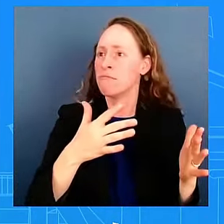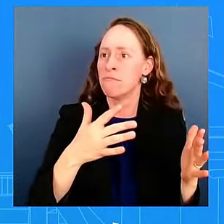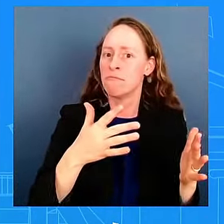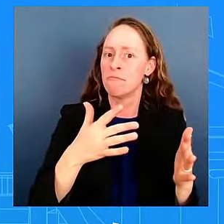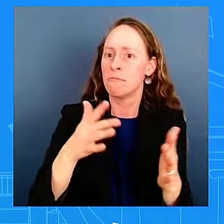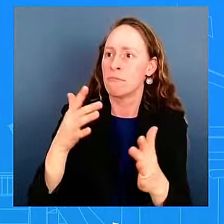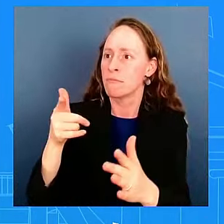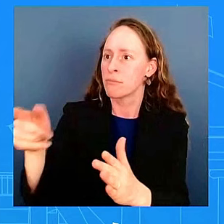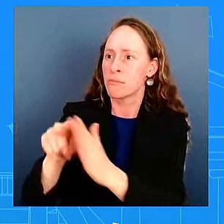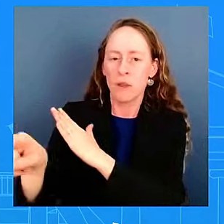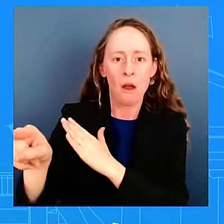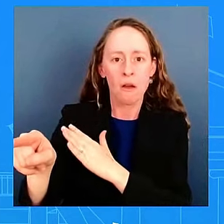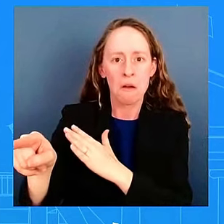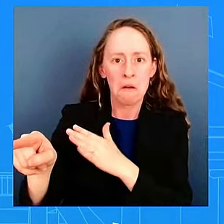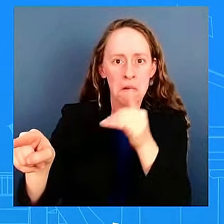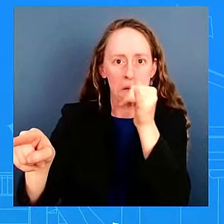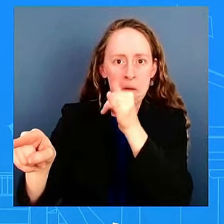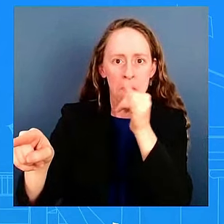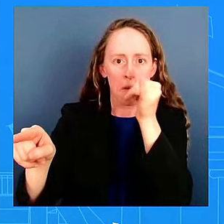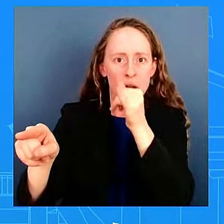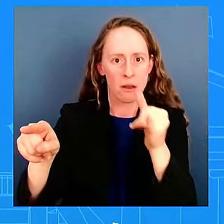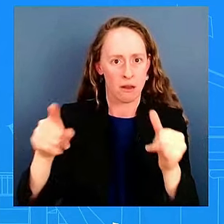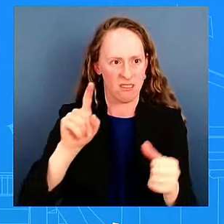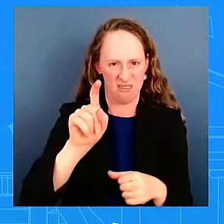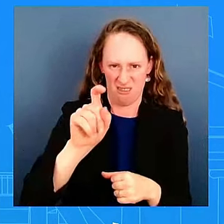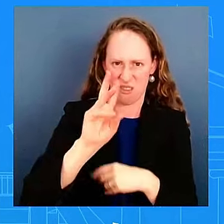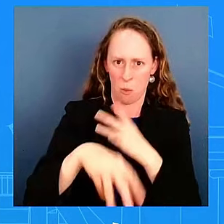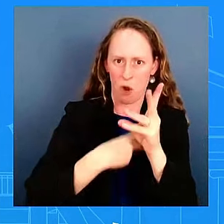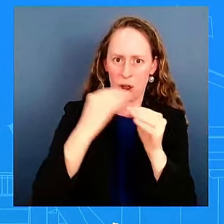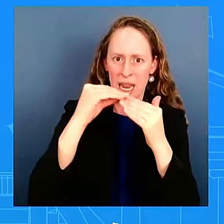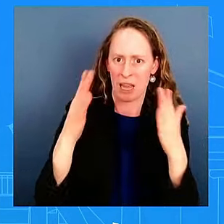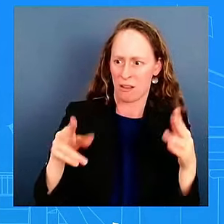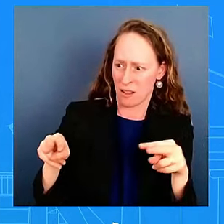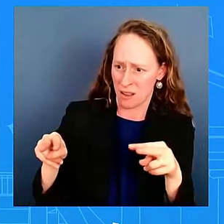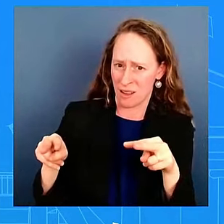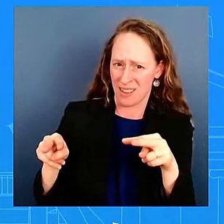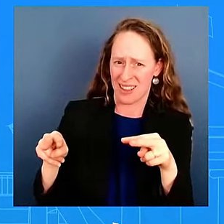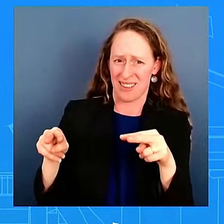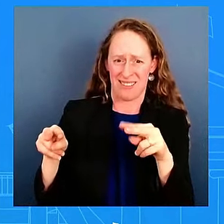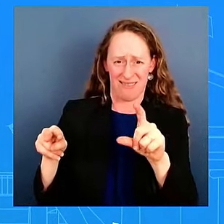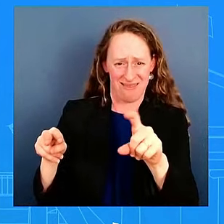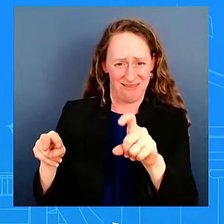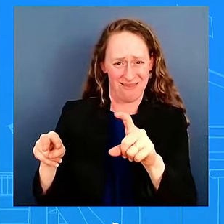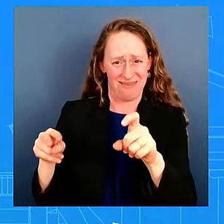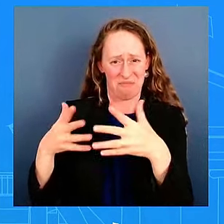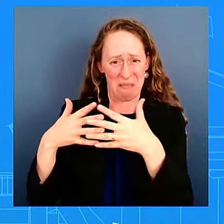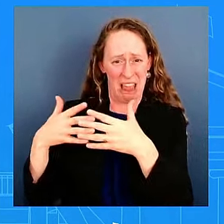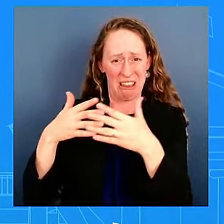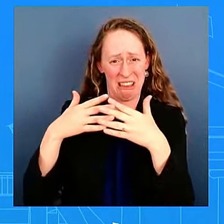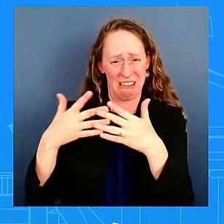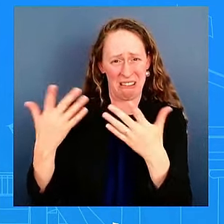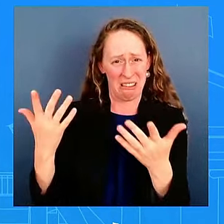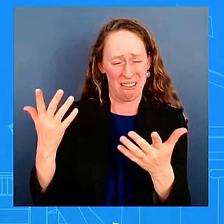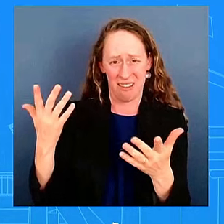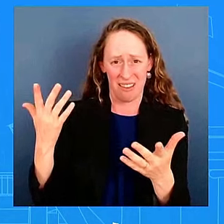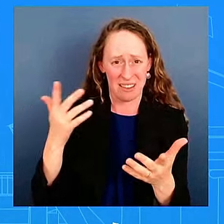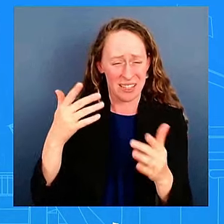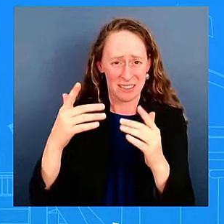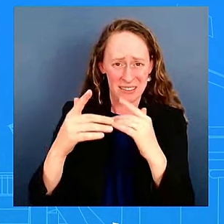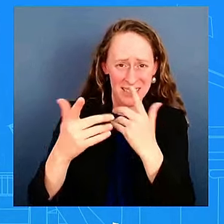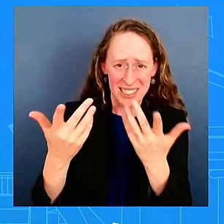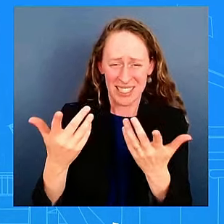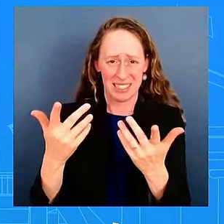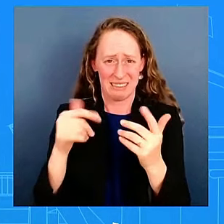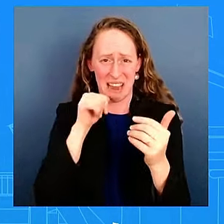really repeating what the president said. Now's the time to focus on uniting the country. You heard directly